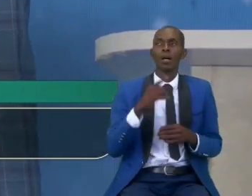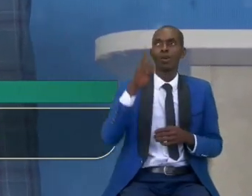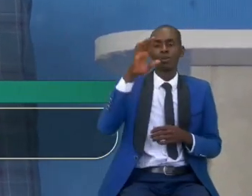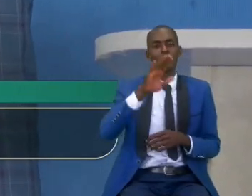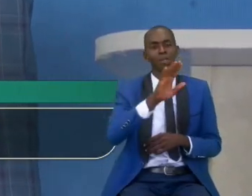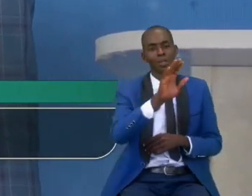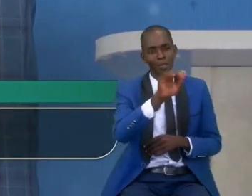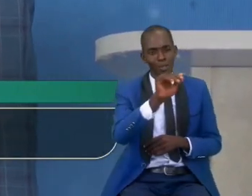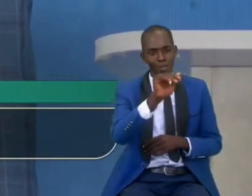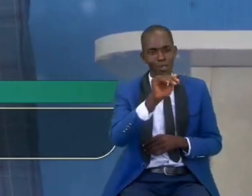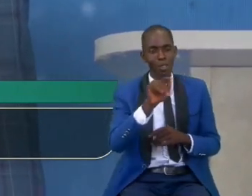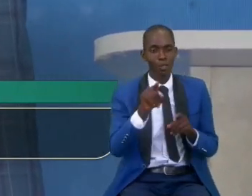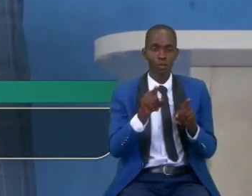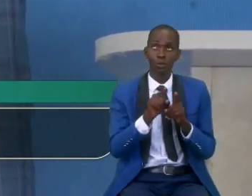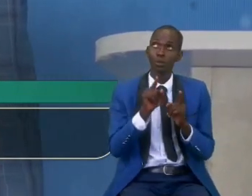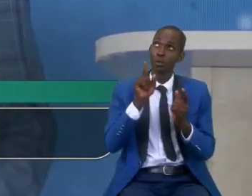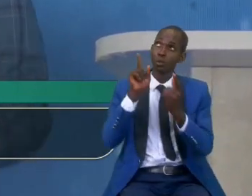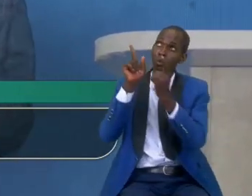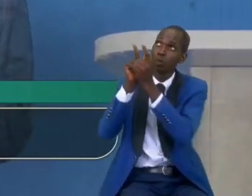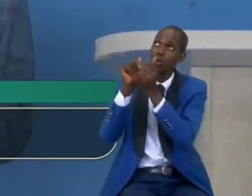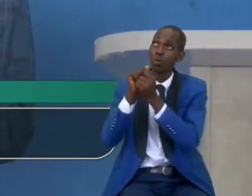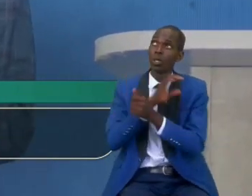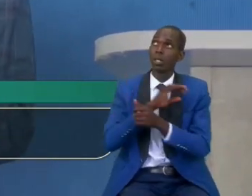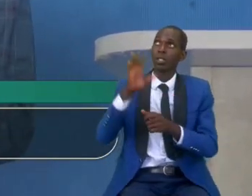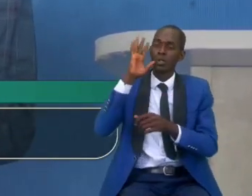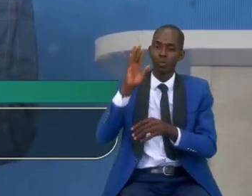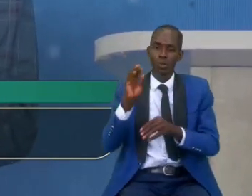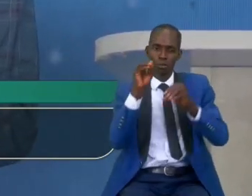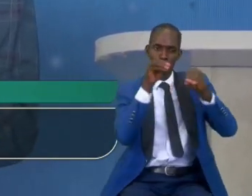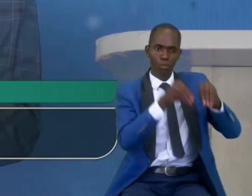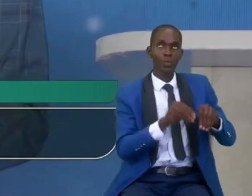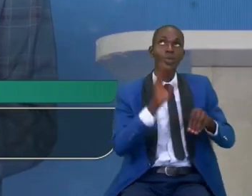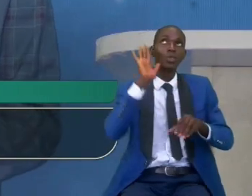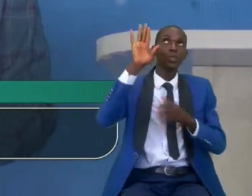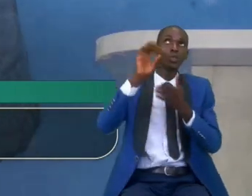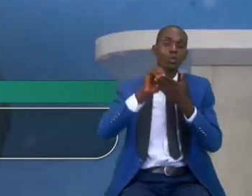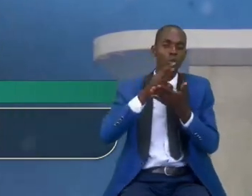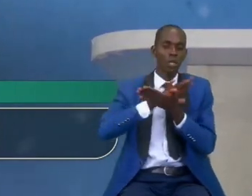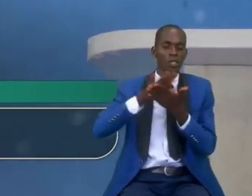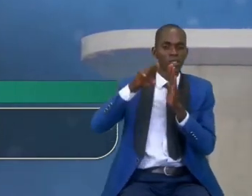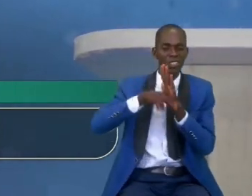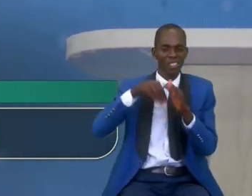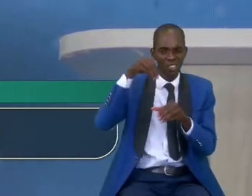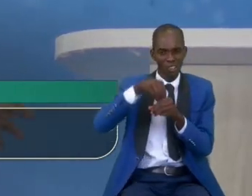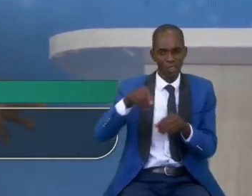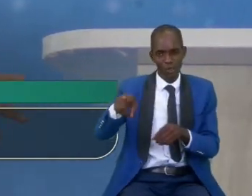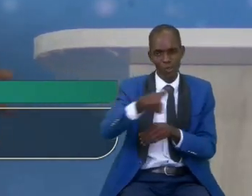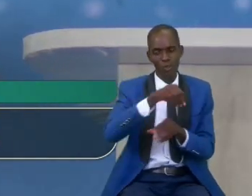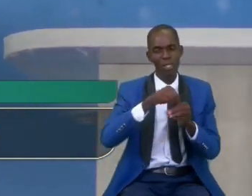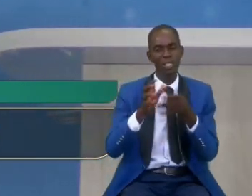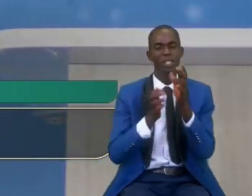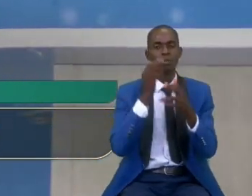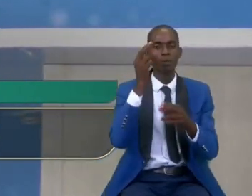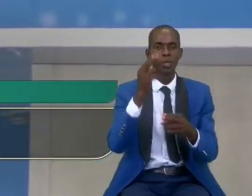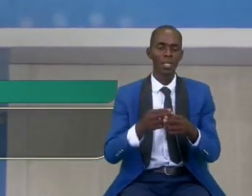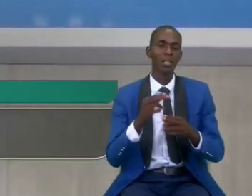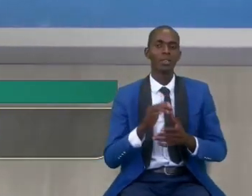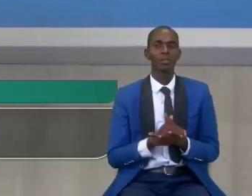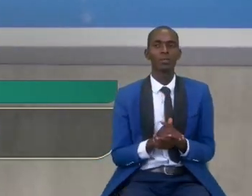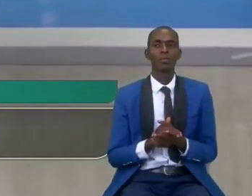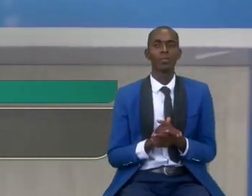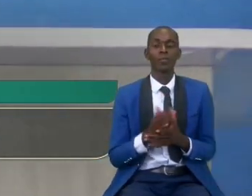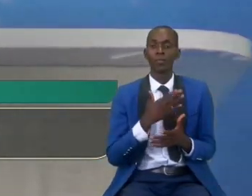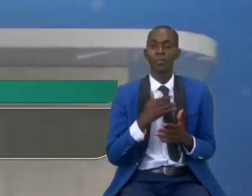his righteousness into you in Jesus' name. And then in that intervention, it's